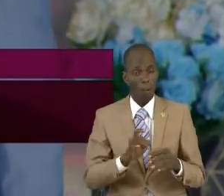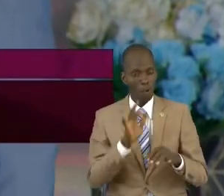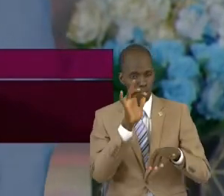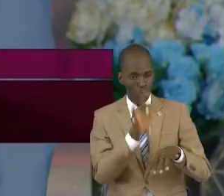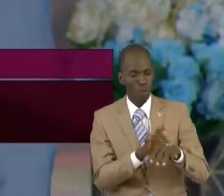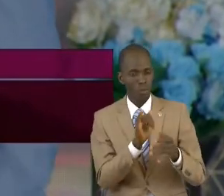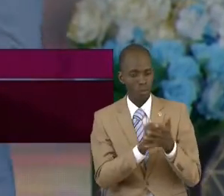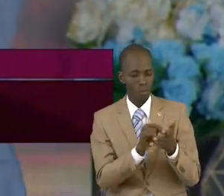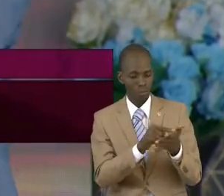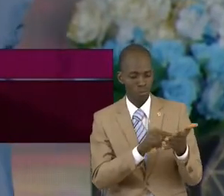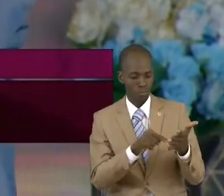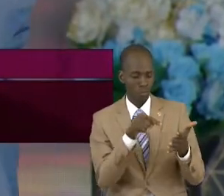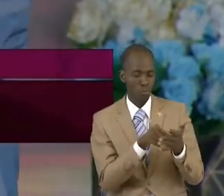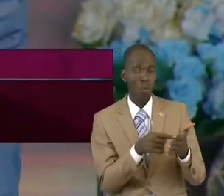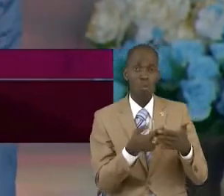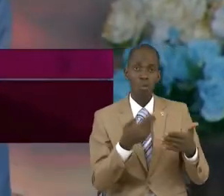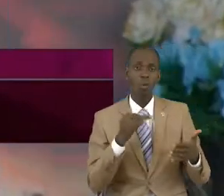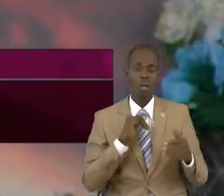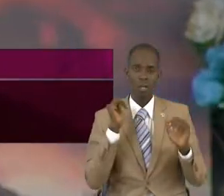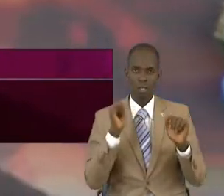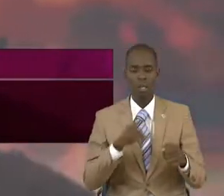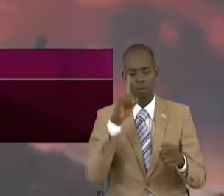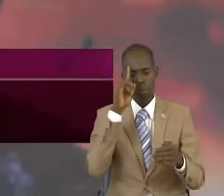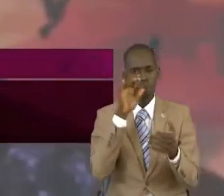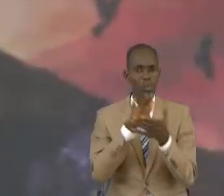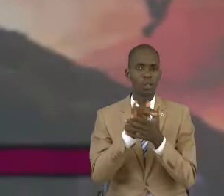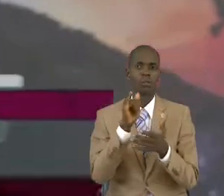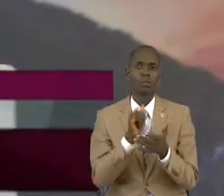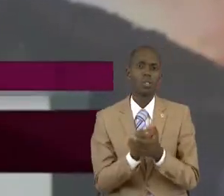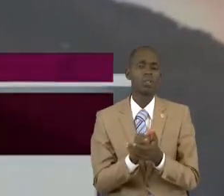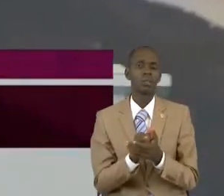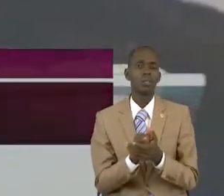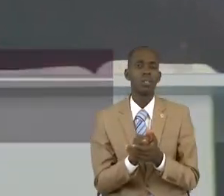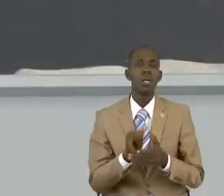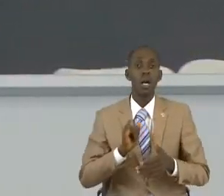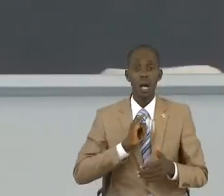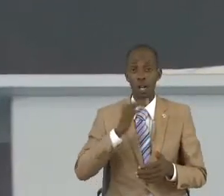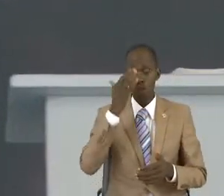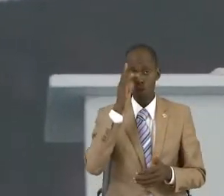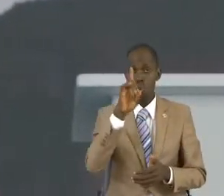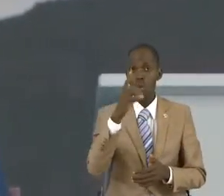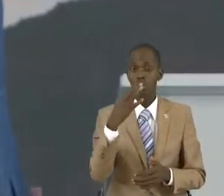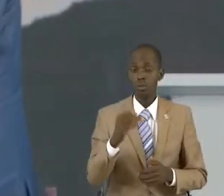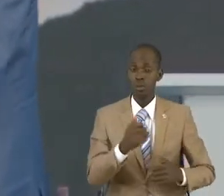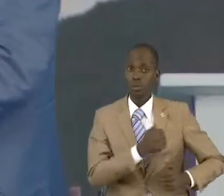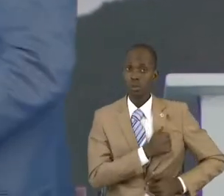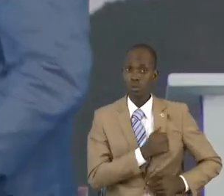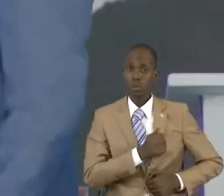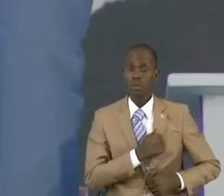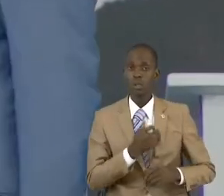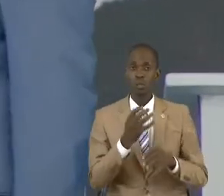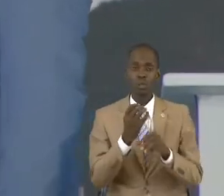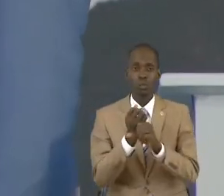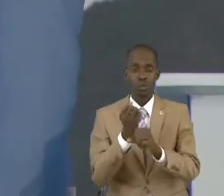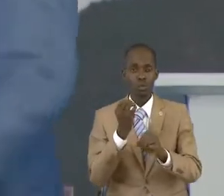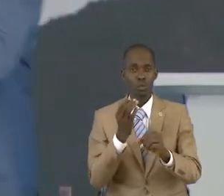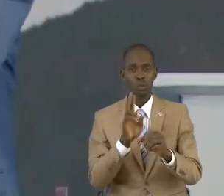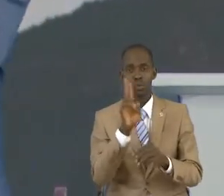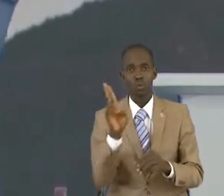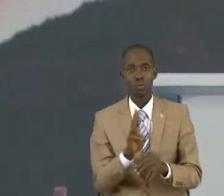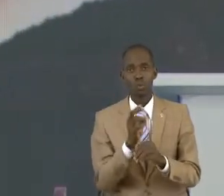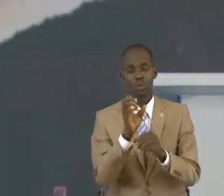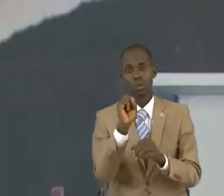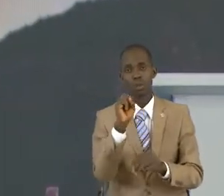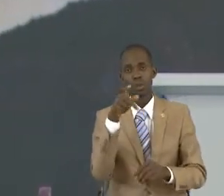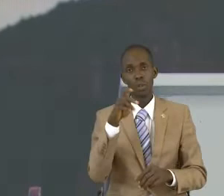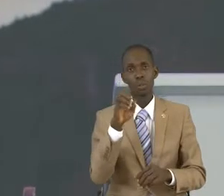believe that. I know that one of the soldiers threw a spear on his side.